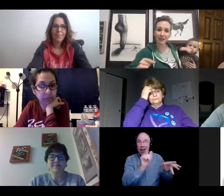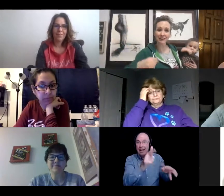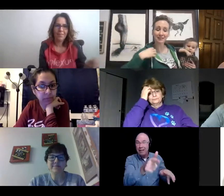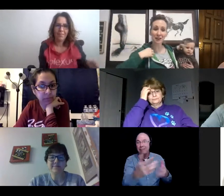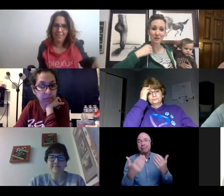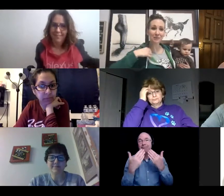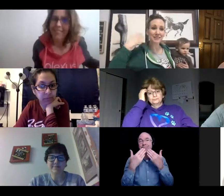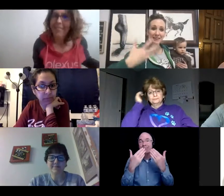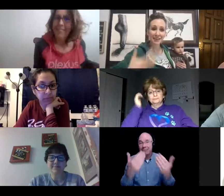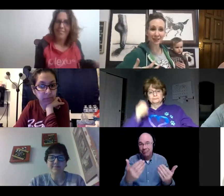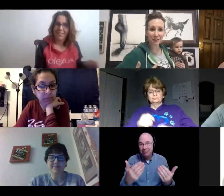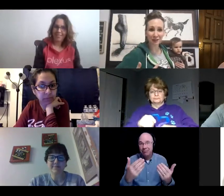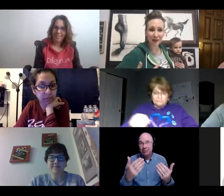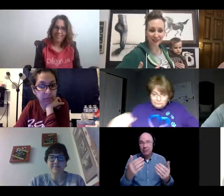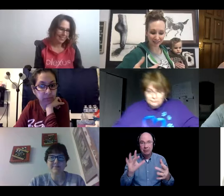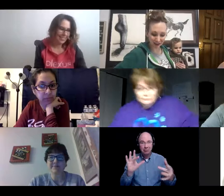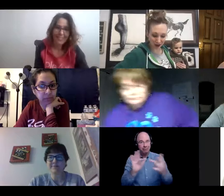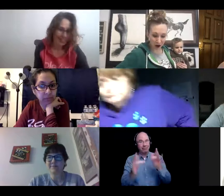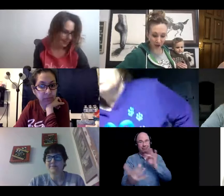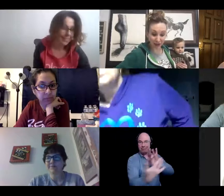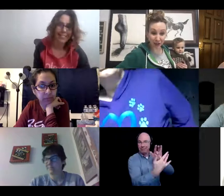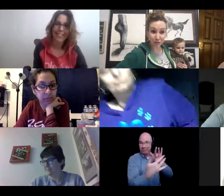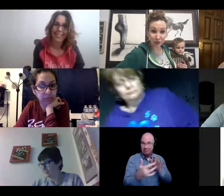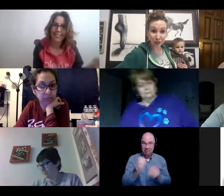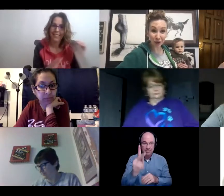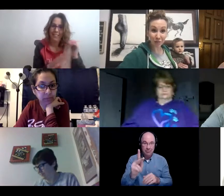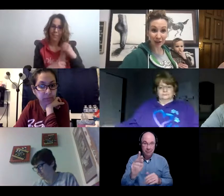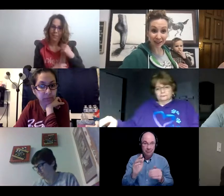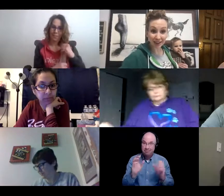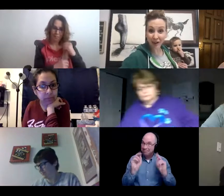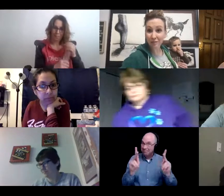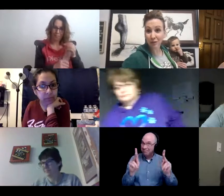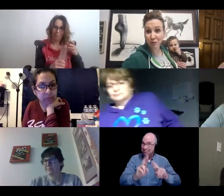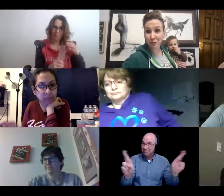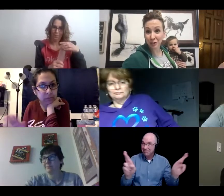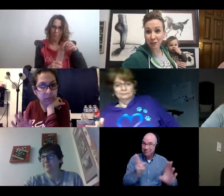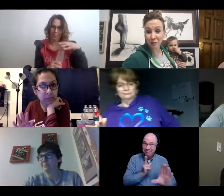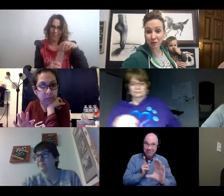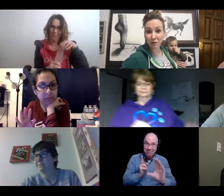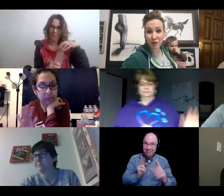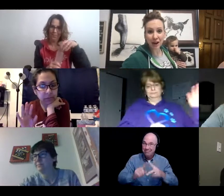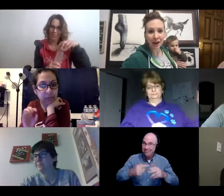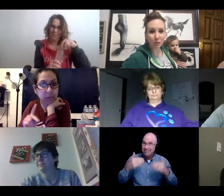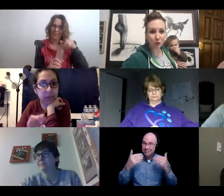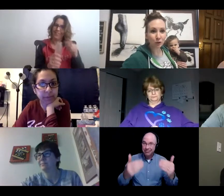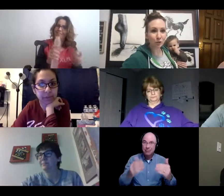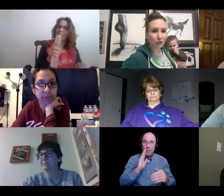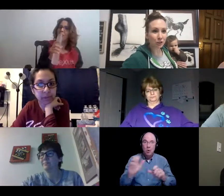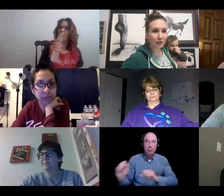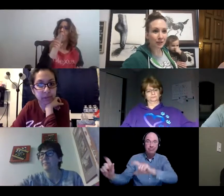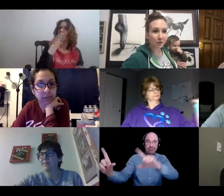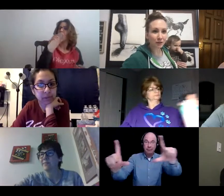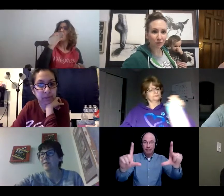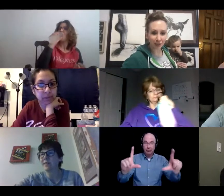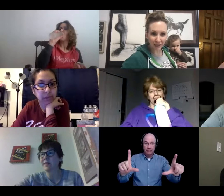for taking the time to stay connected with us. All right, guys, we're gonna jump right in. I am gonna screen share with you, and we're gonna do things